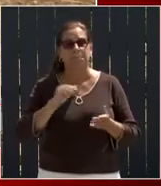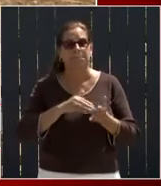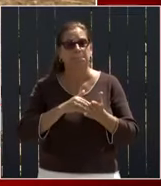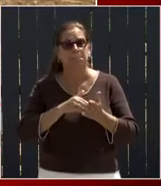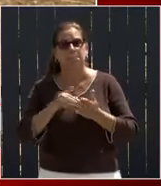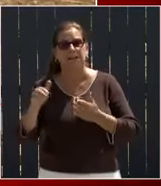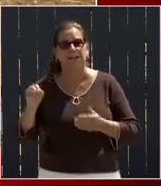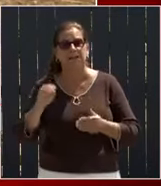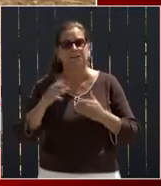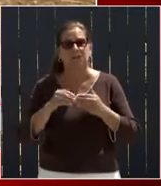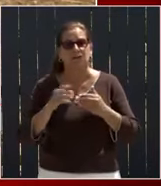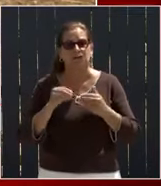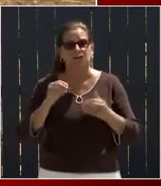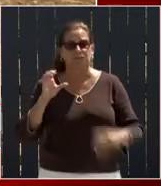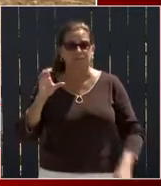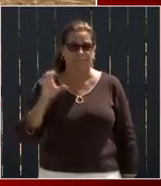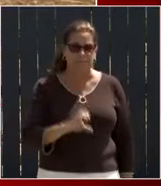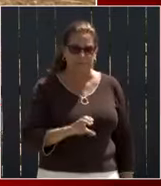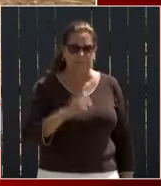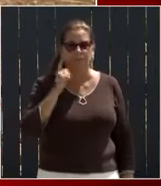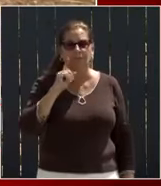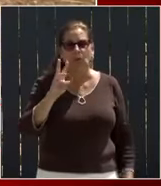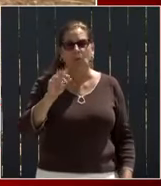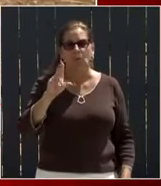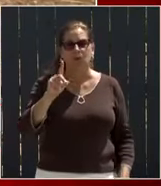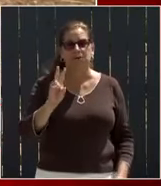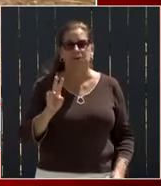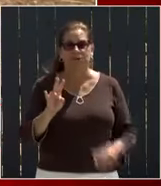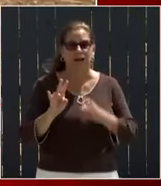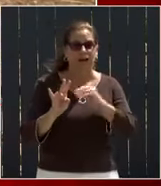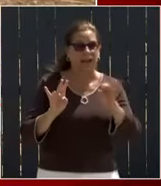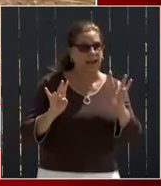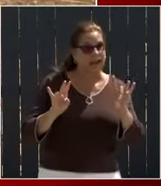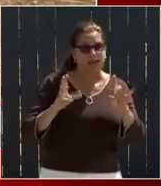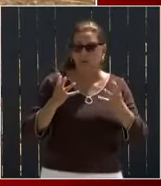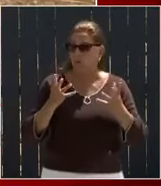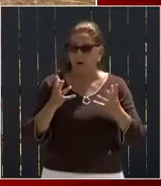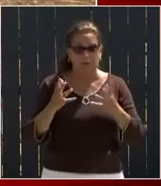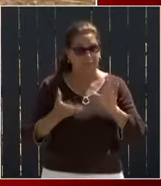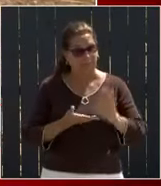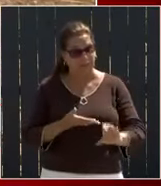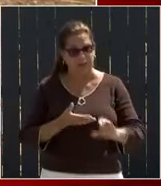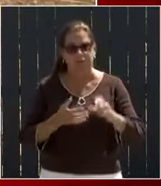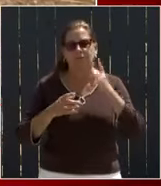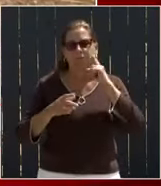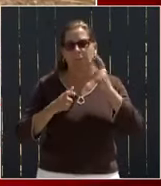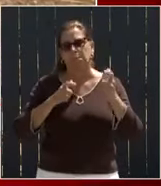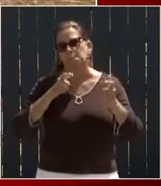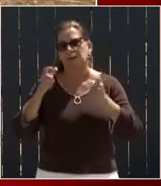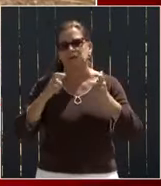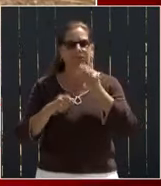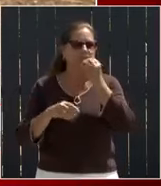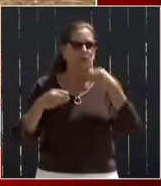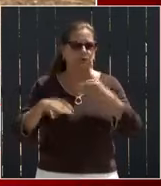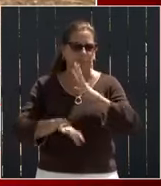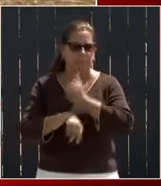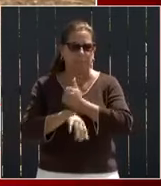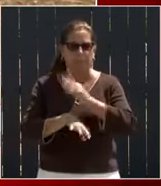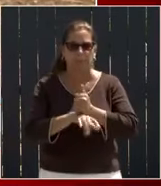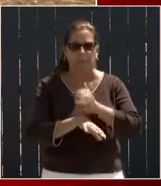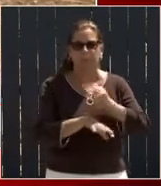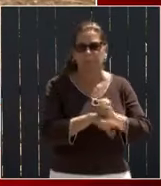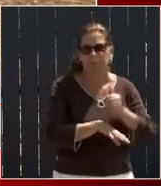8. So what it'll actually do, though, because the mayor said, well, what's the impact? If I make that investment, what's going to be the impact?